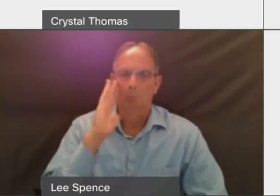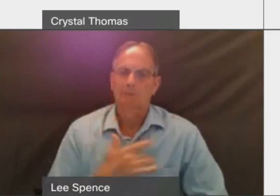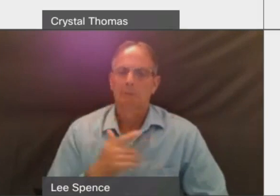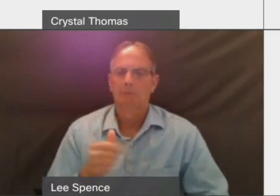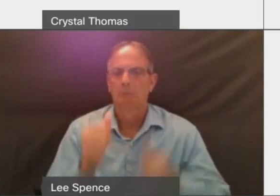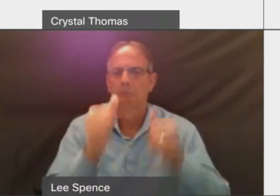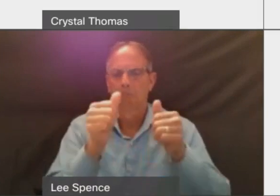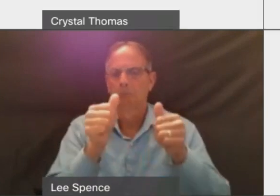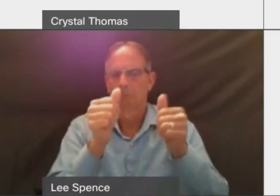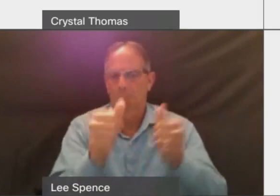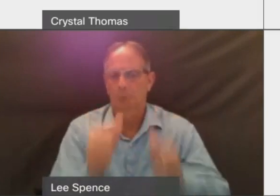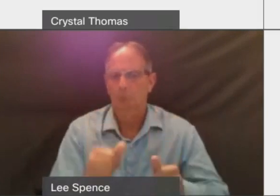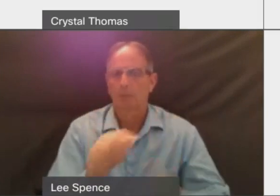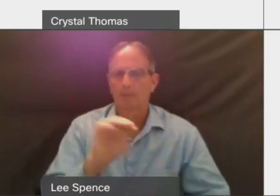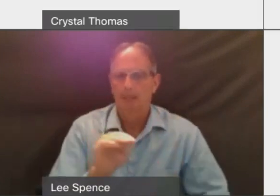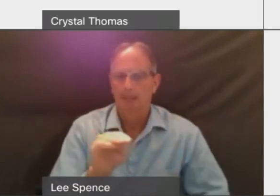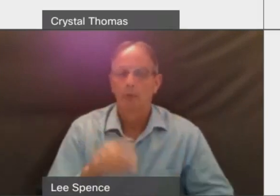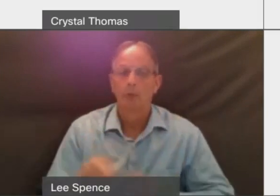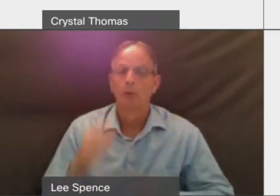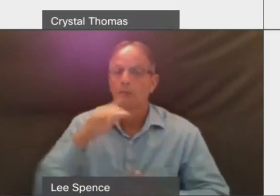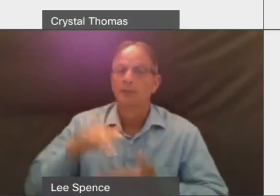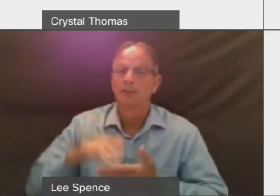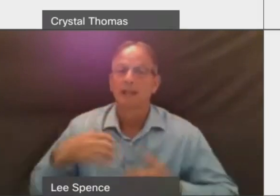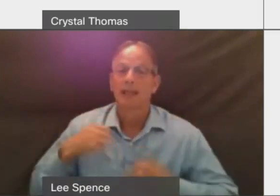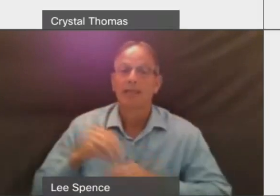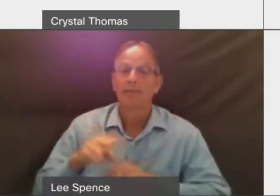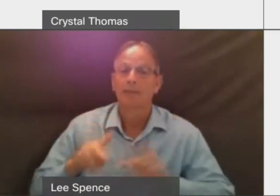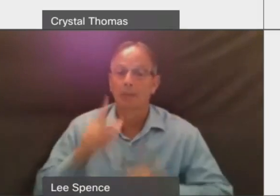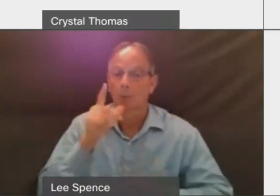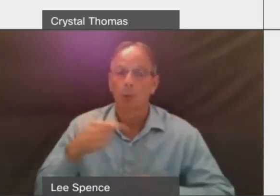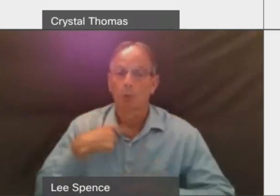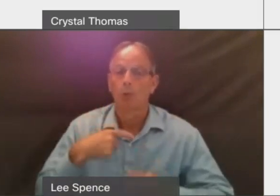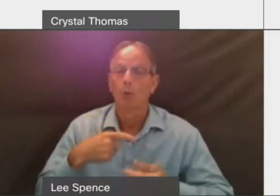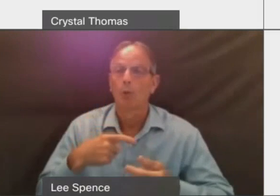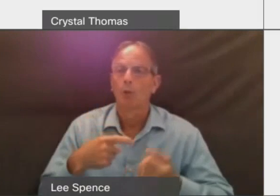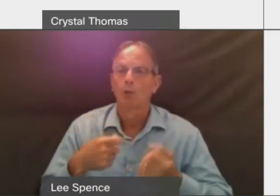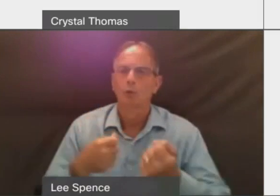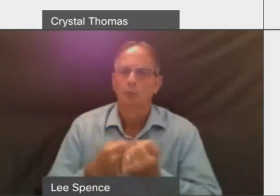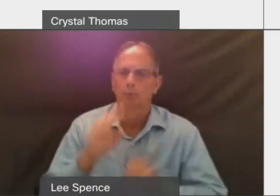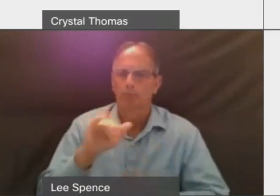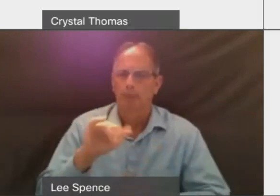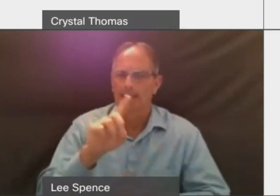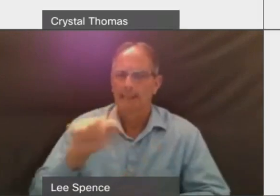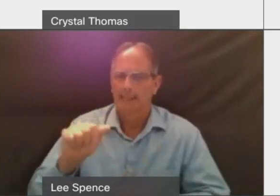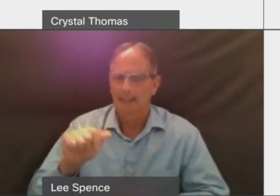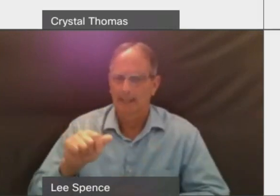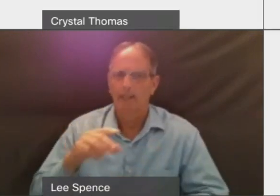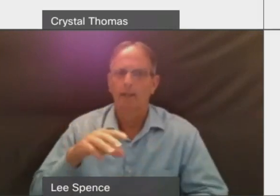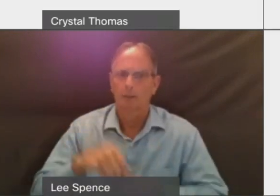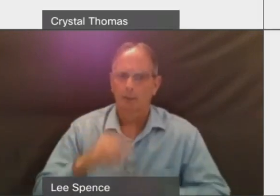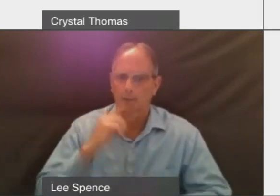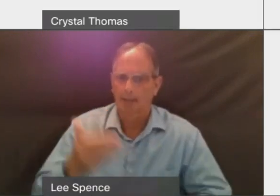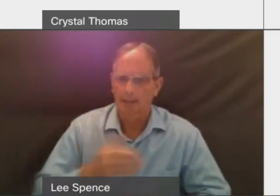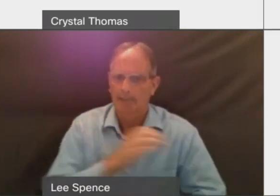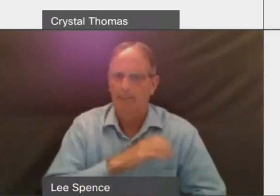Does studying the health effects of COVID on people supported by DDA include hiring clinical staff